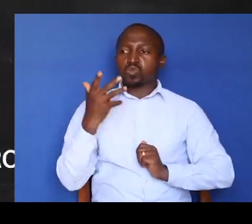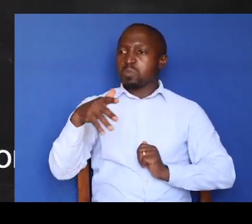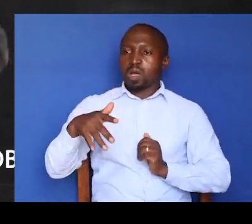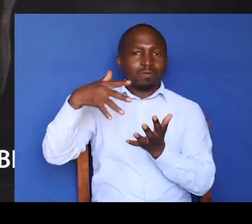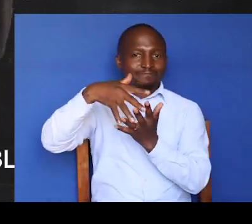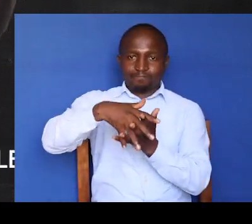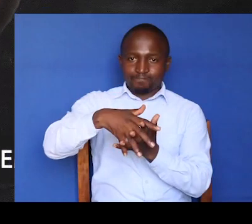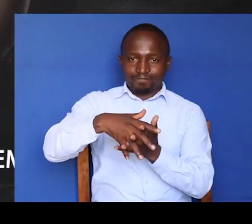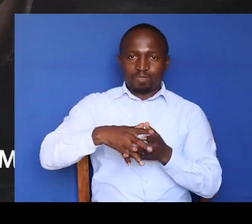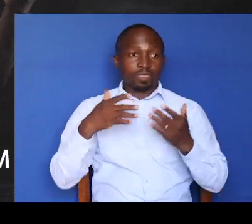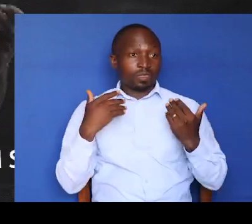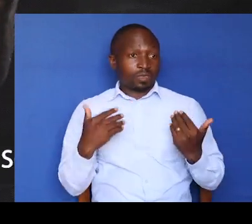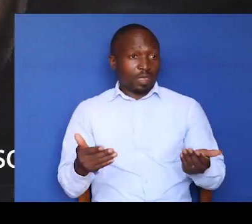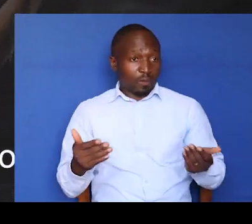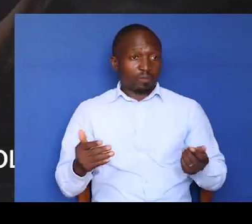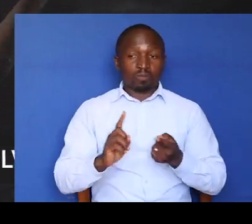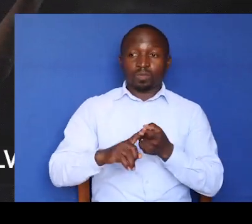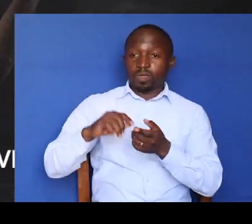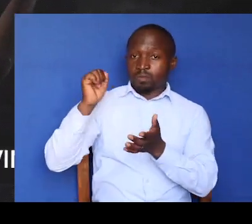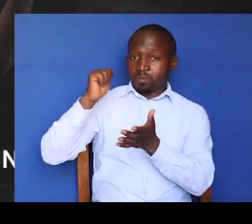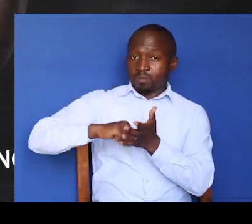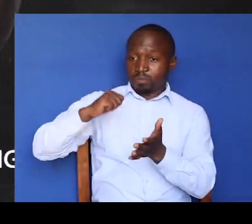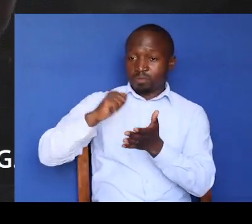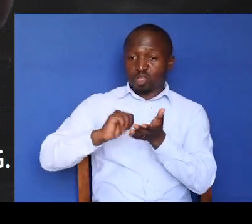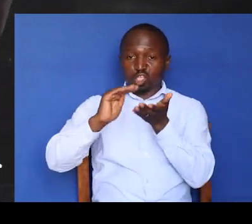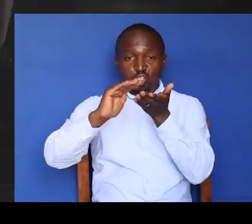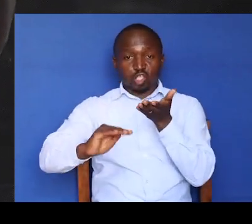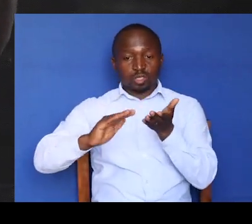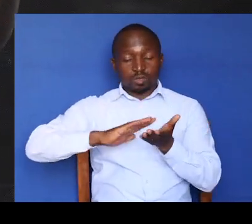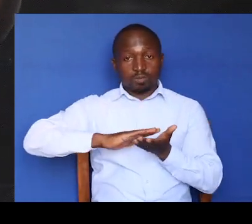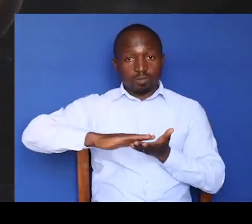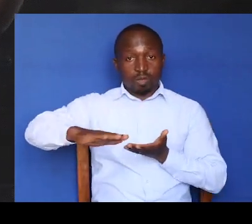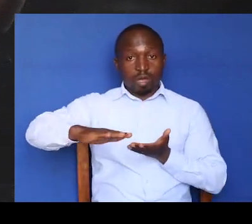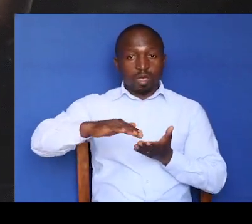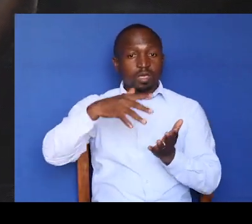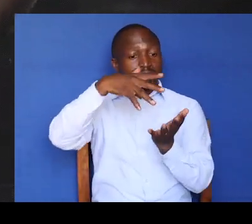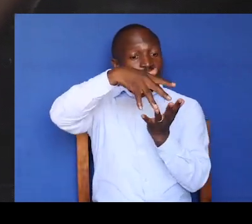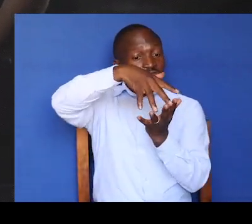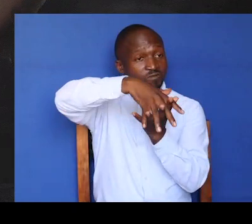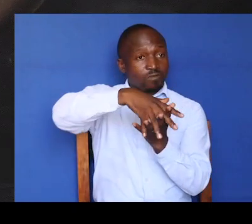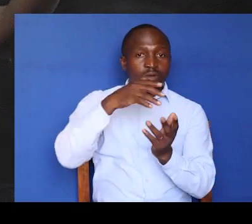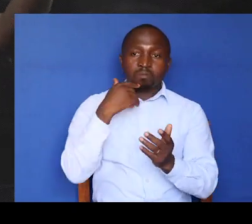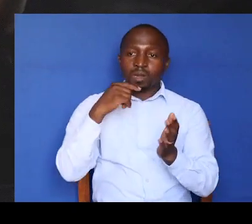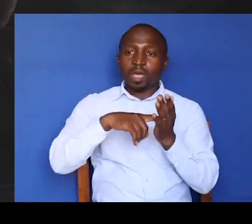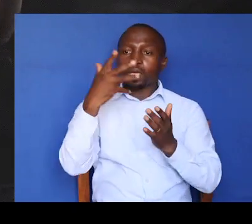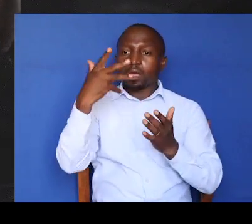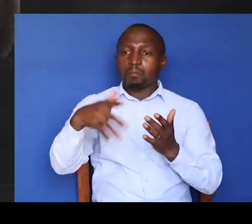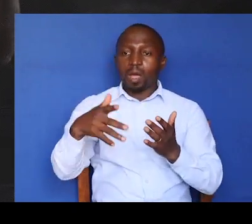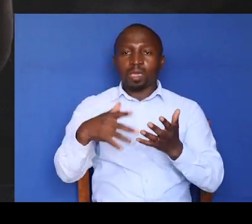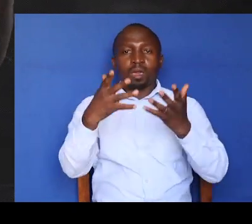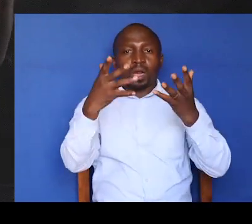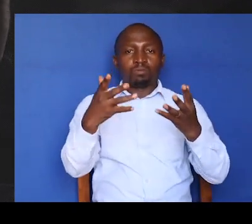pervious. So if the underlying rocks are permeable, water easily disappear by